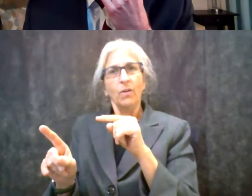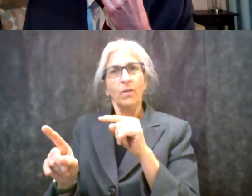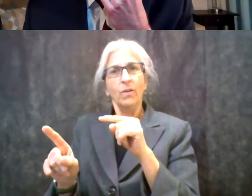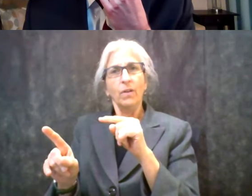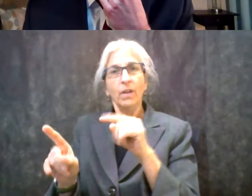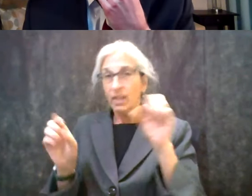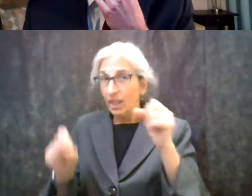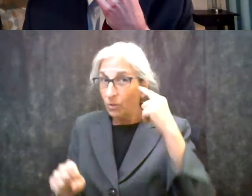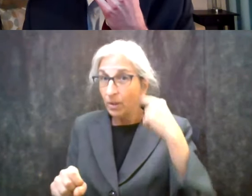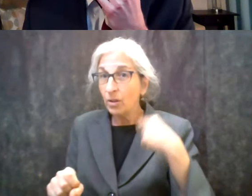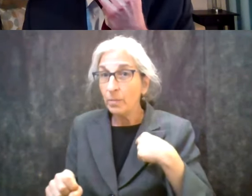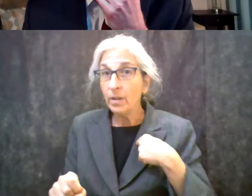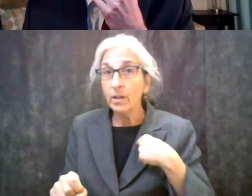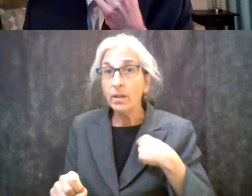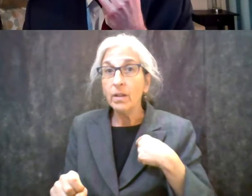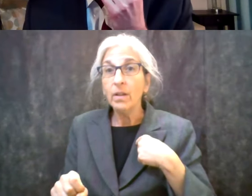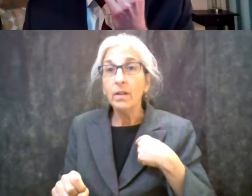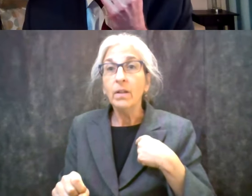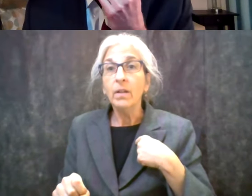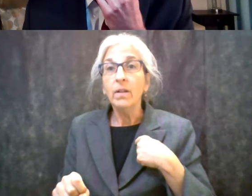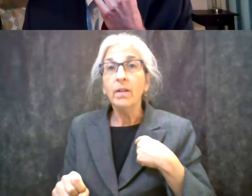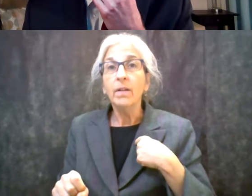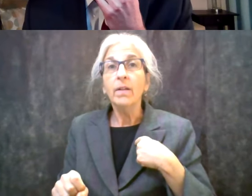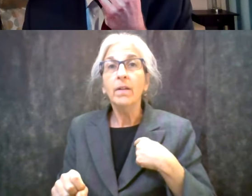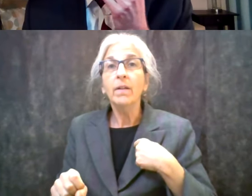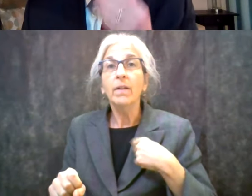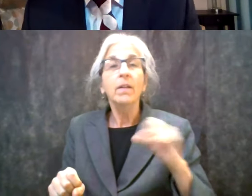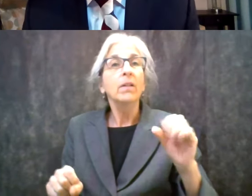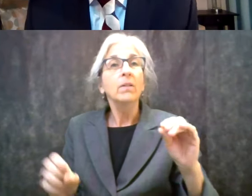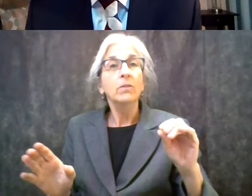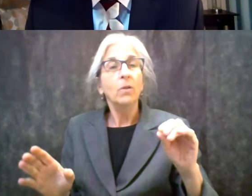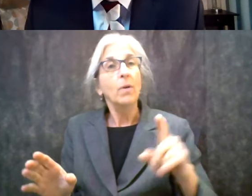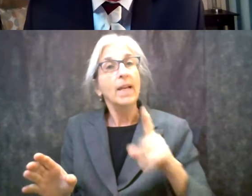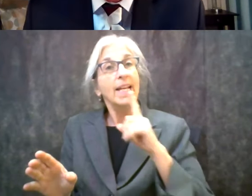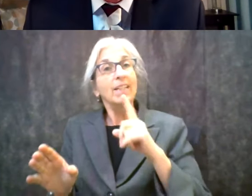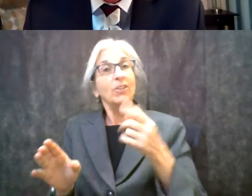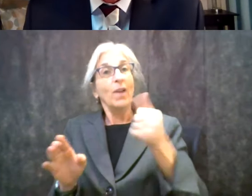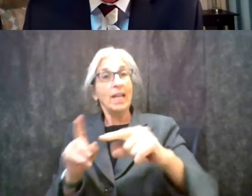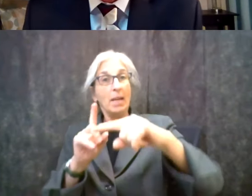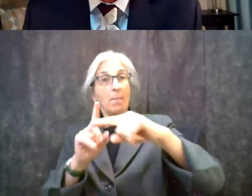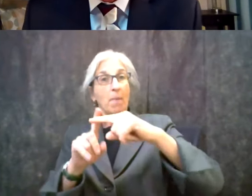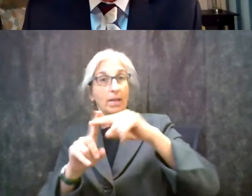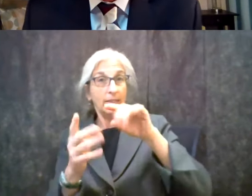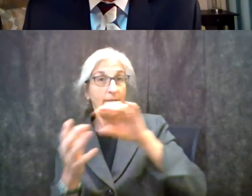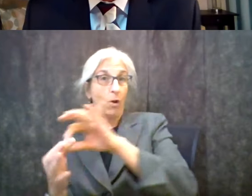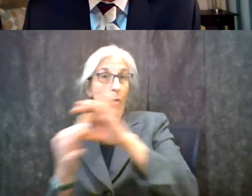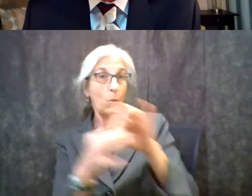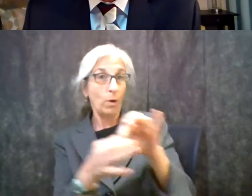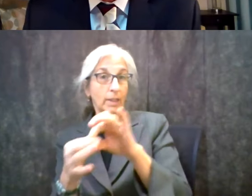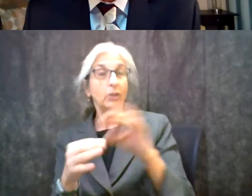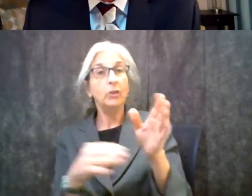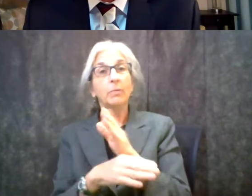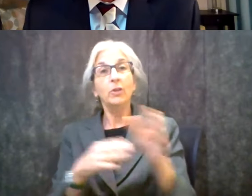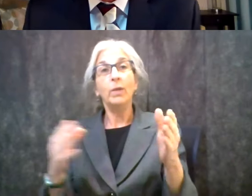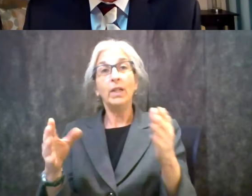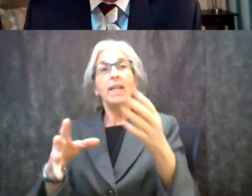Can y'all hear me? Can. Okay. Is there any positive correlation between having been vaccinated